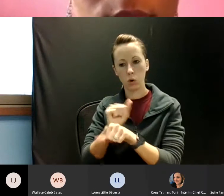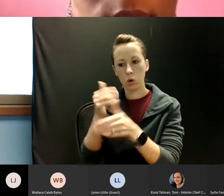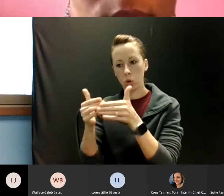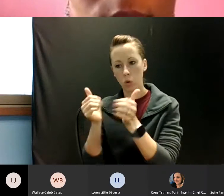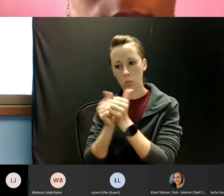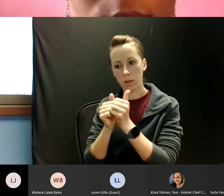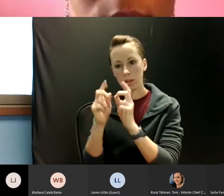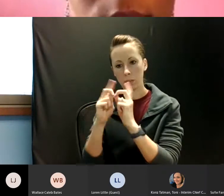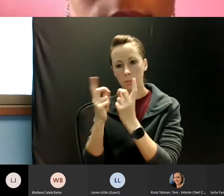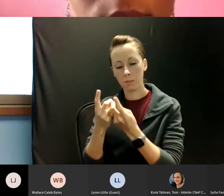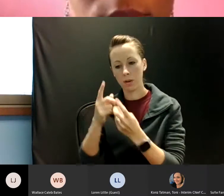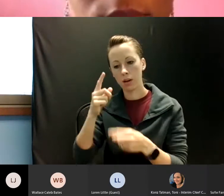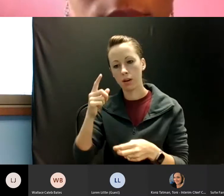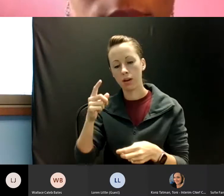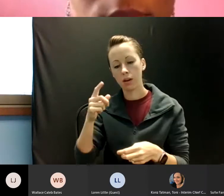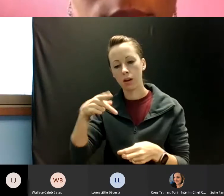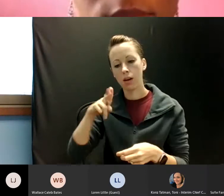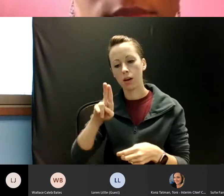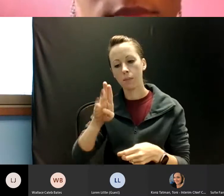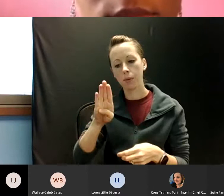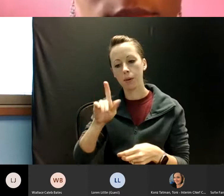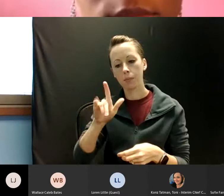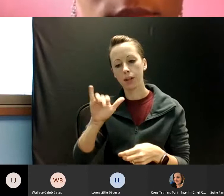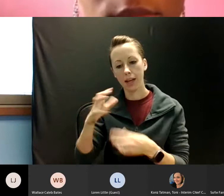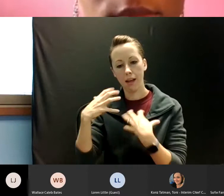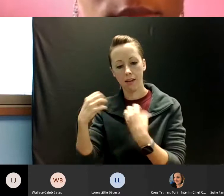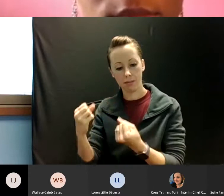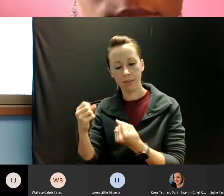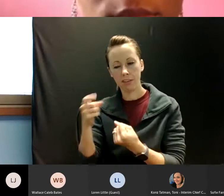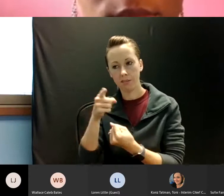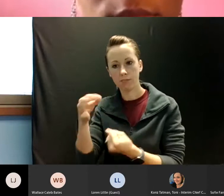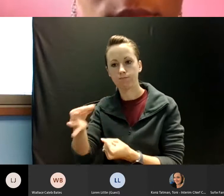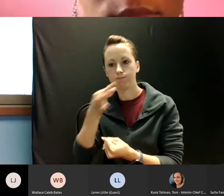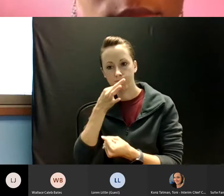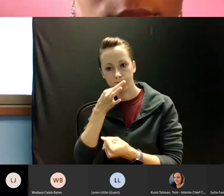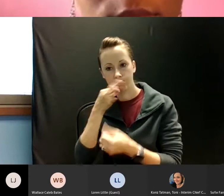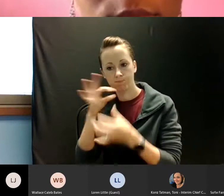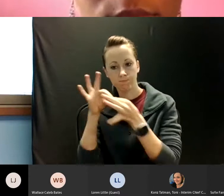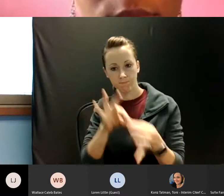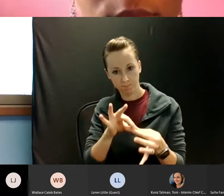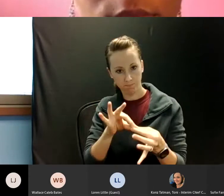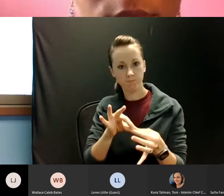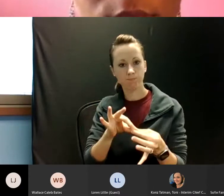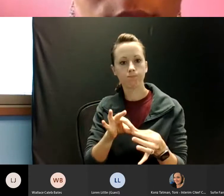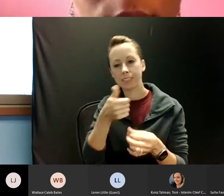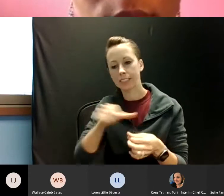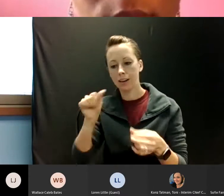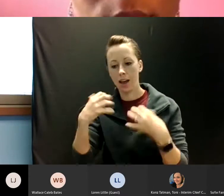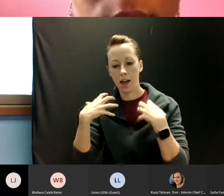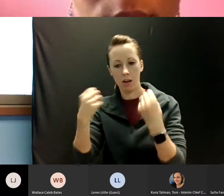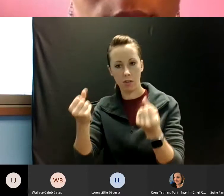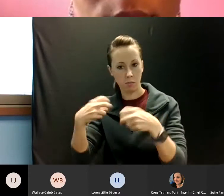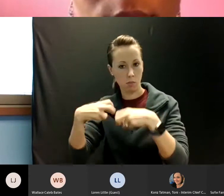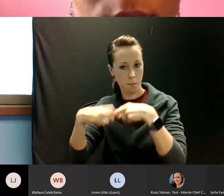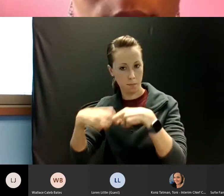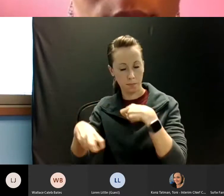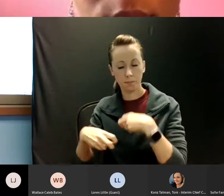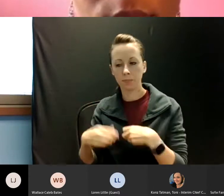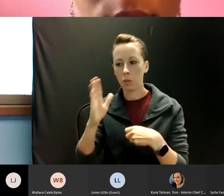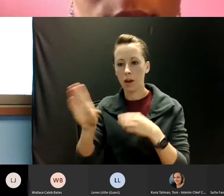Health because they are the experts in health issues and concerns. And so I'll put that in the chat. That way you all can